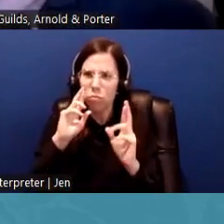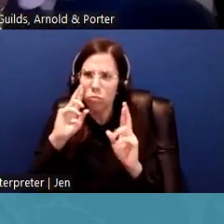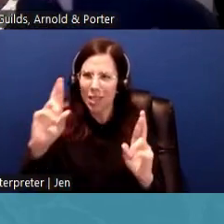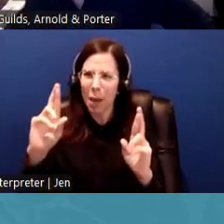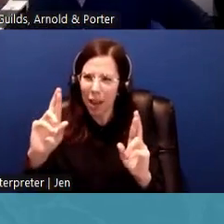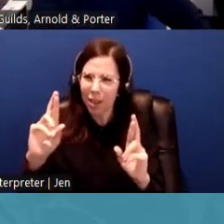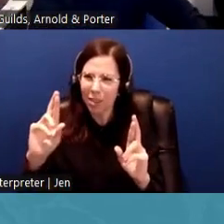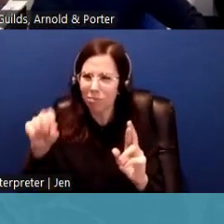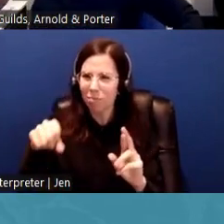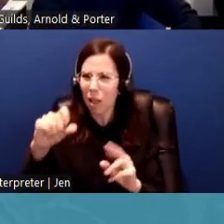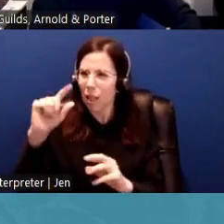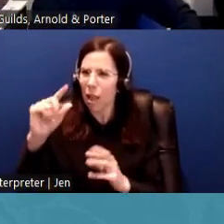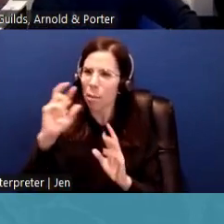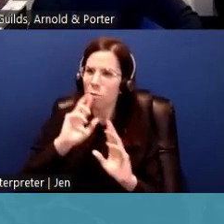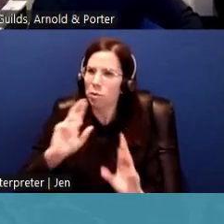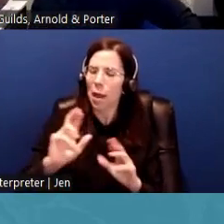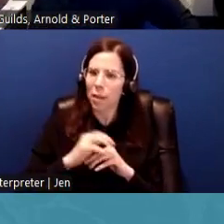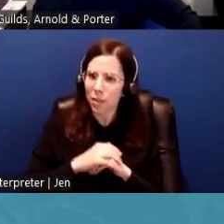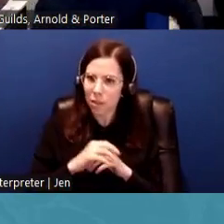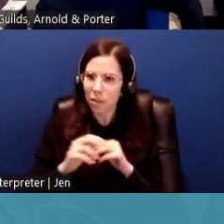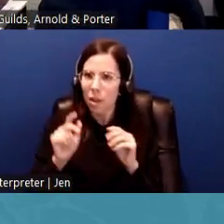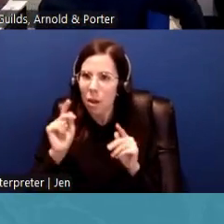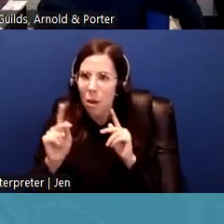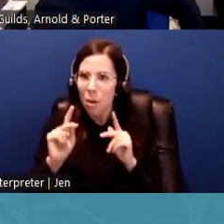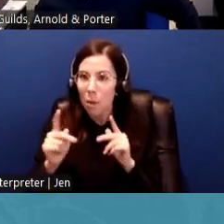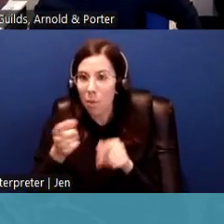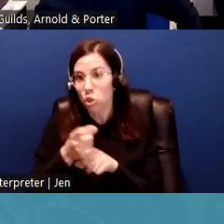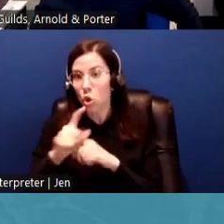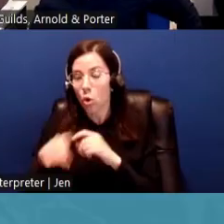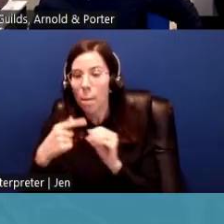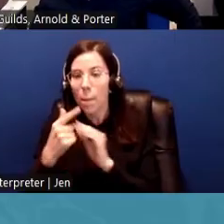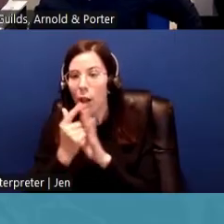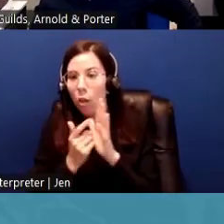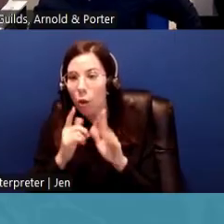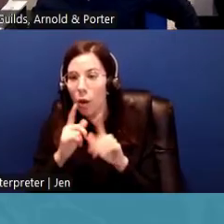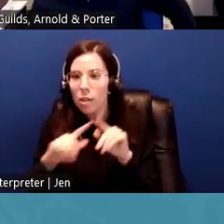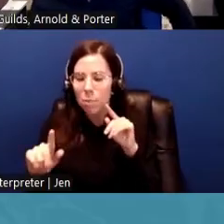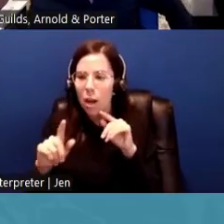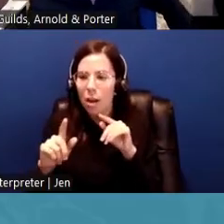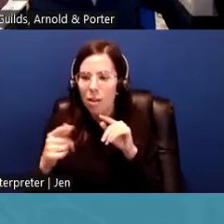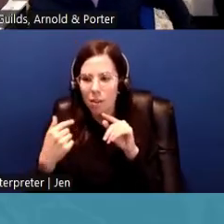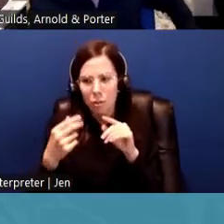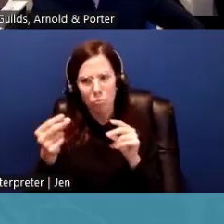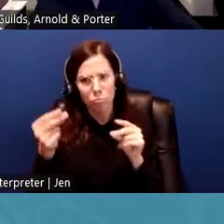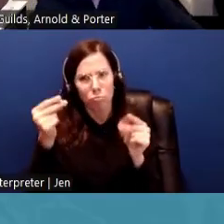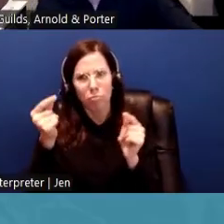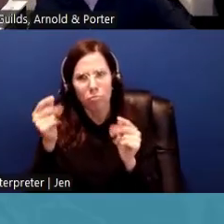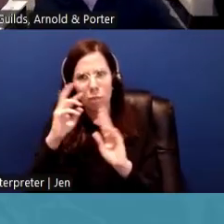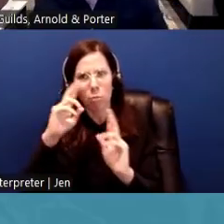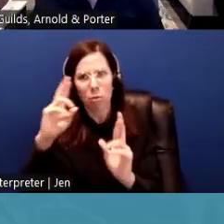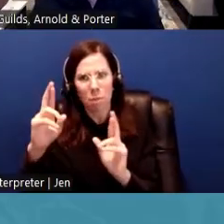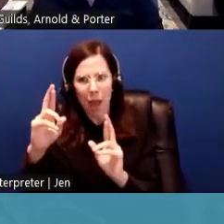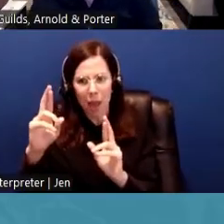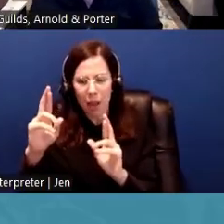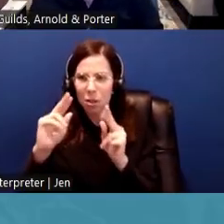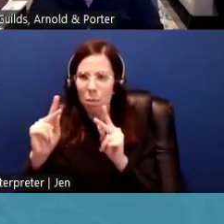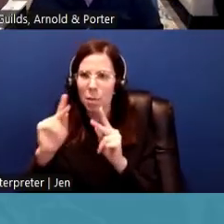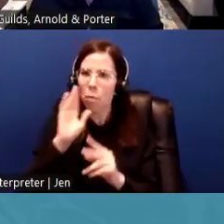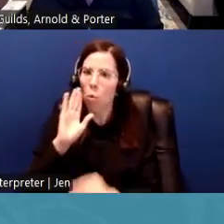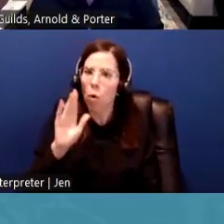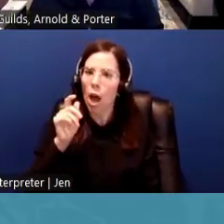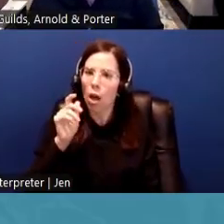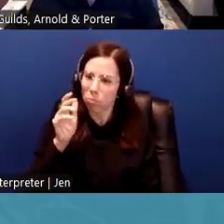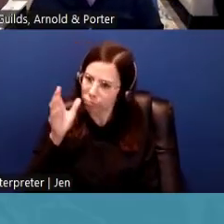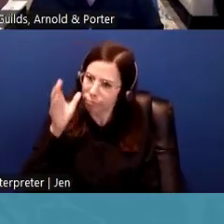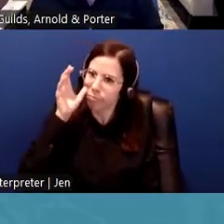do. You've got a little bit of credibility. People make a lot of lawyers jokes, but you have instant credibility. People will listen to